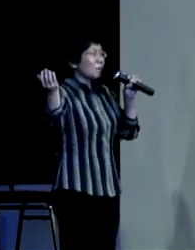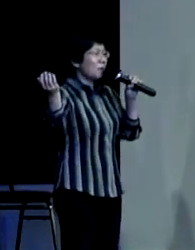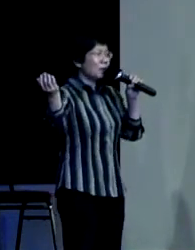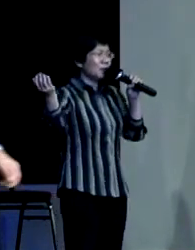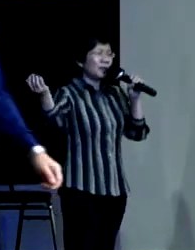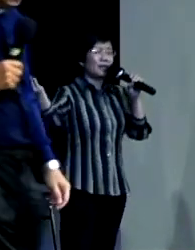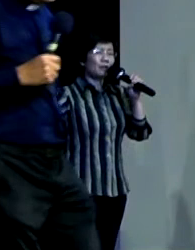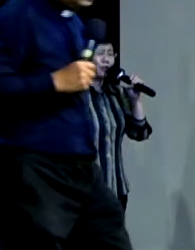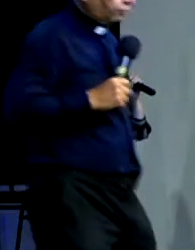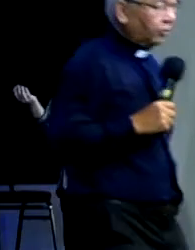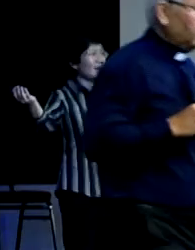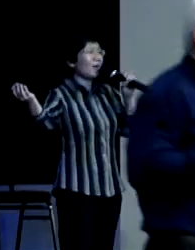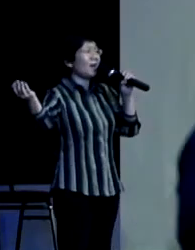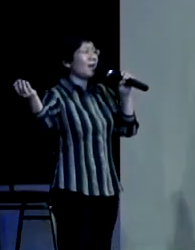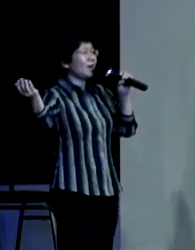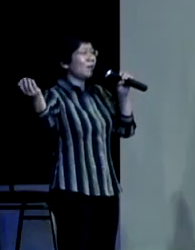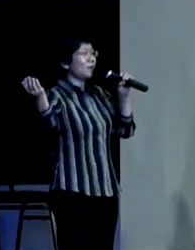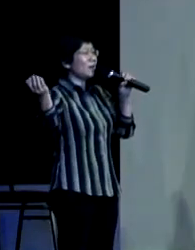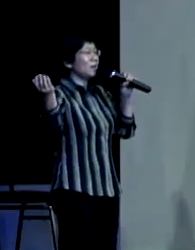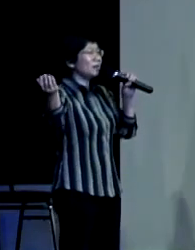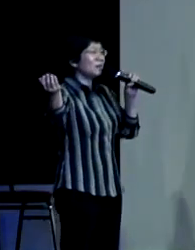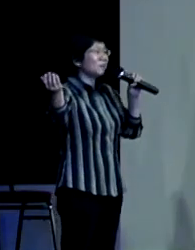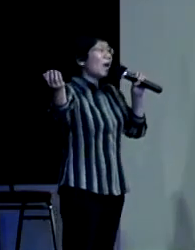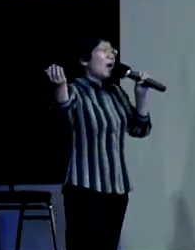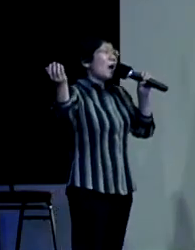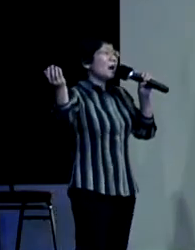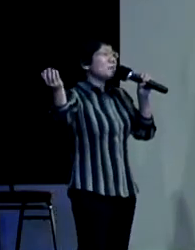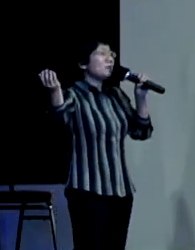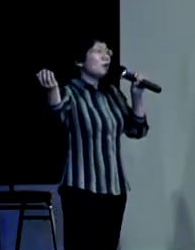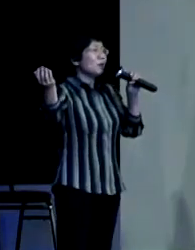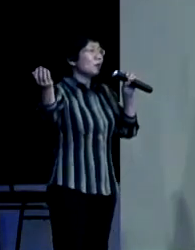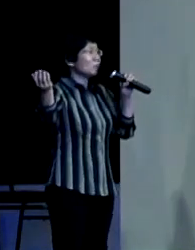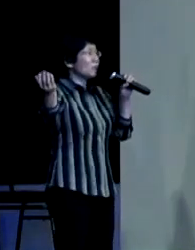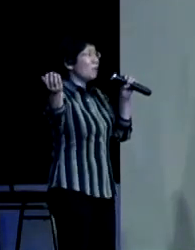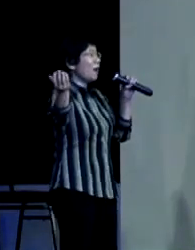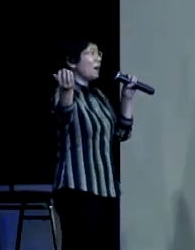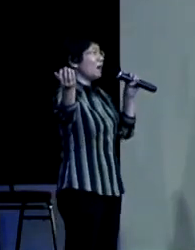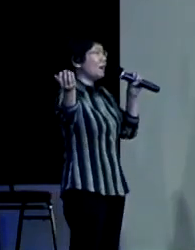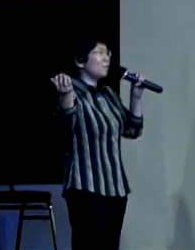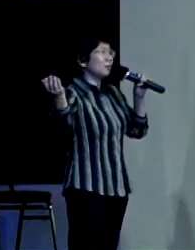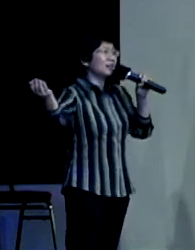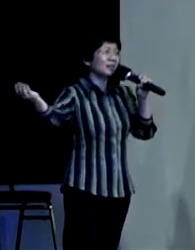own. Beautiful Savior, I'm yours